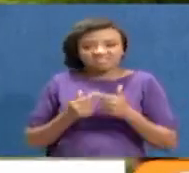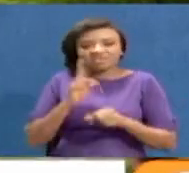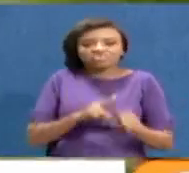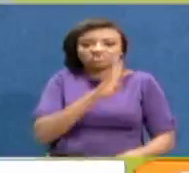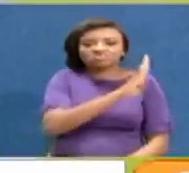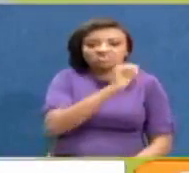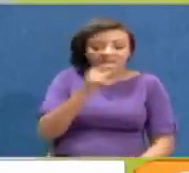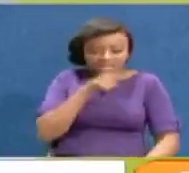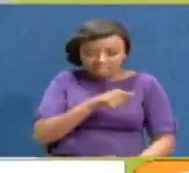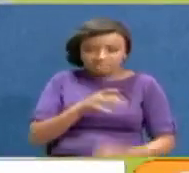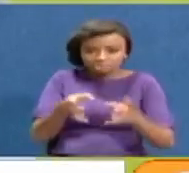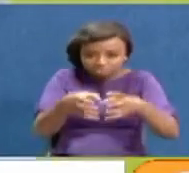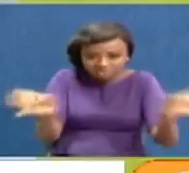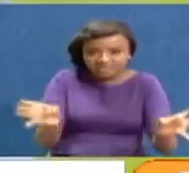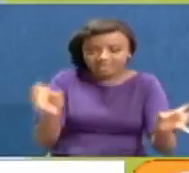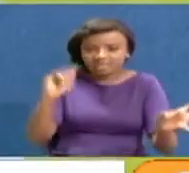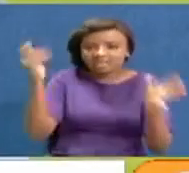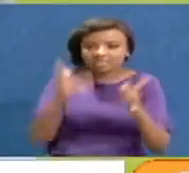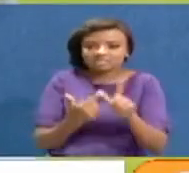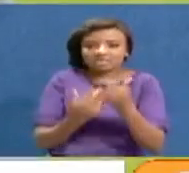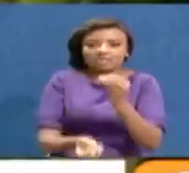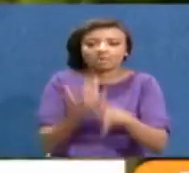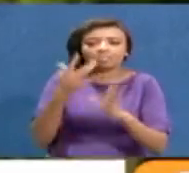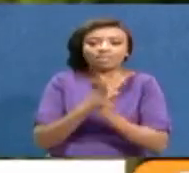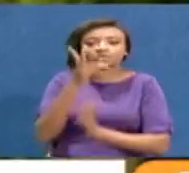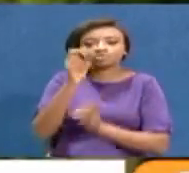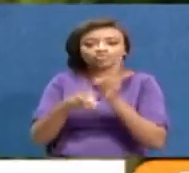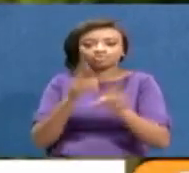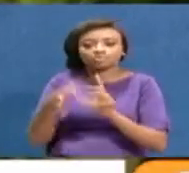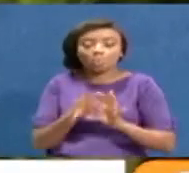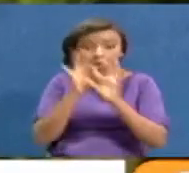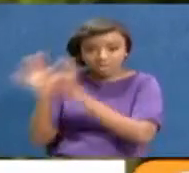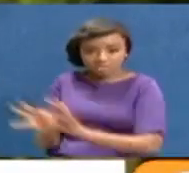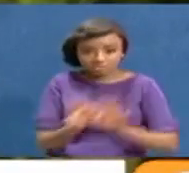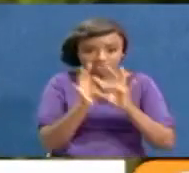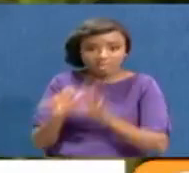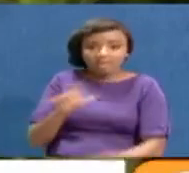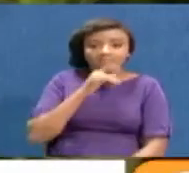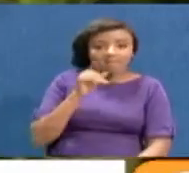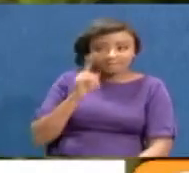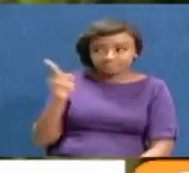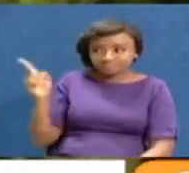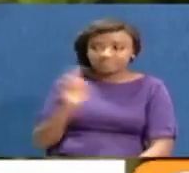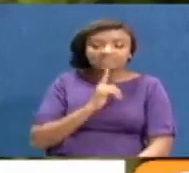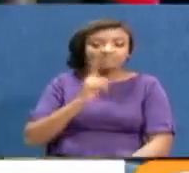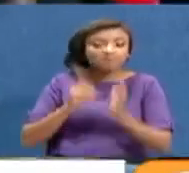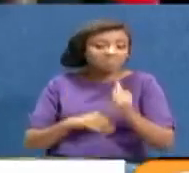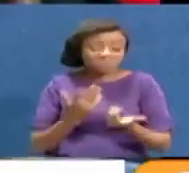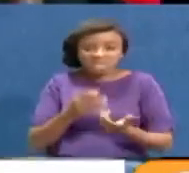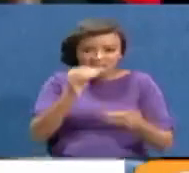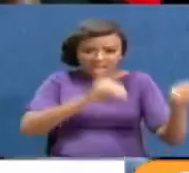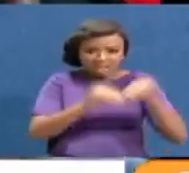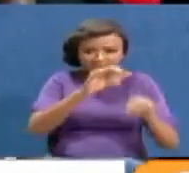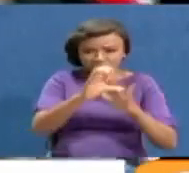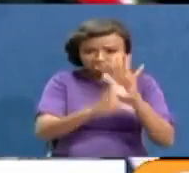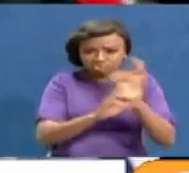cobble together a 2022 coalition. Kikuyu Member of Parliament Kimani Ichung'wah, an ally of the Deputy President, says a non-contested referendum